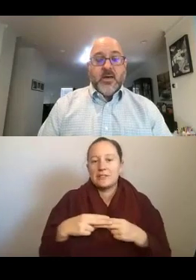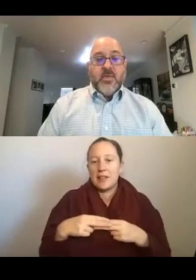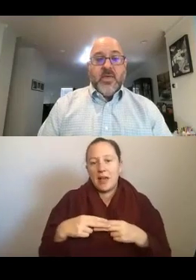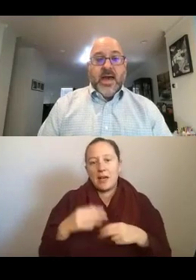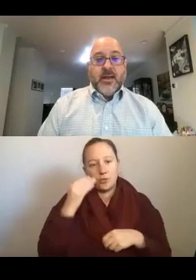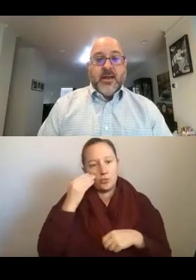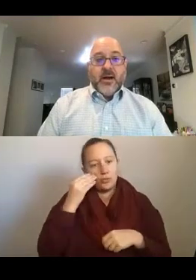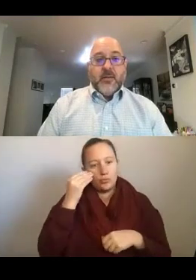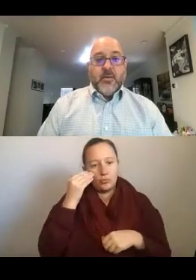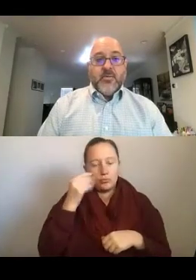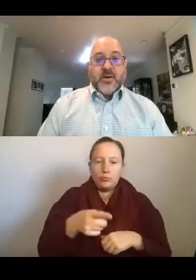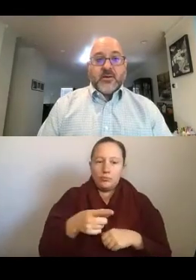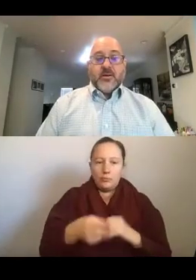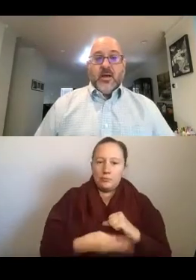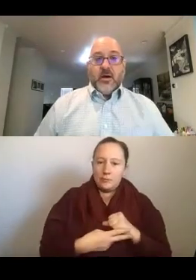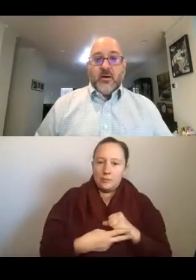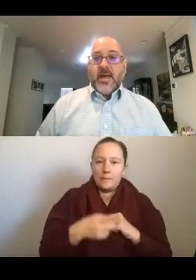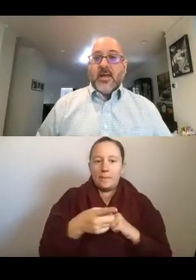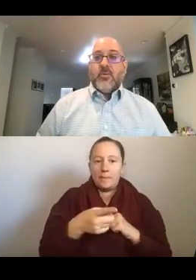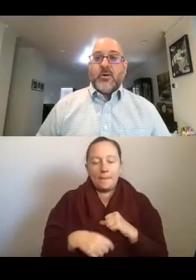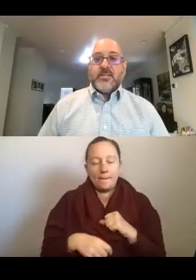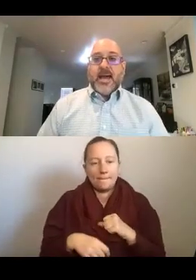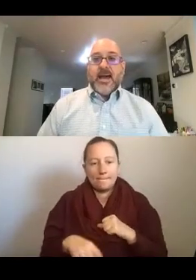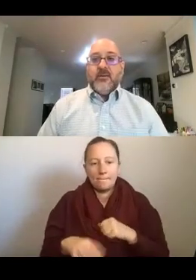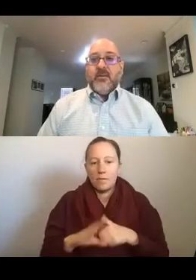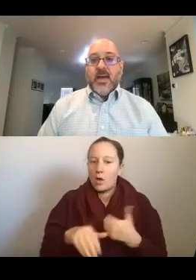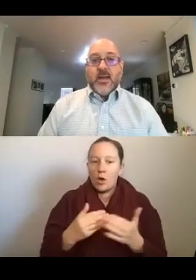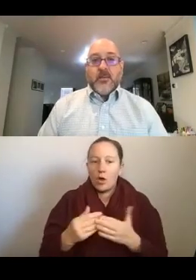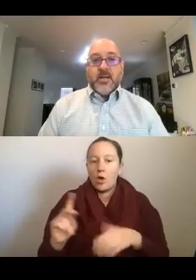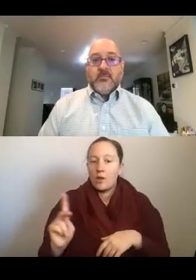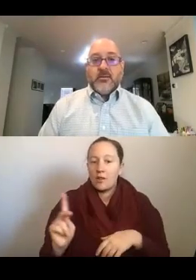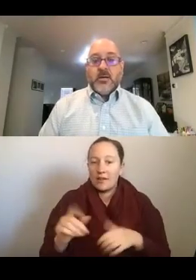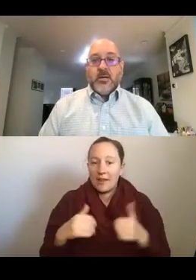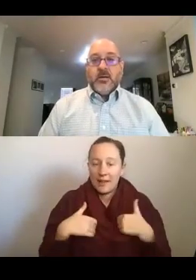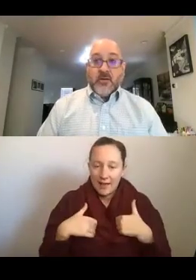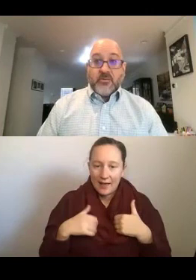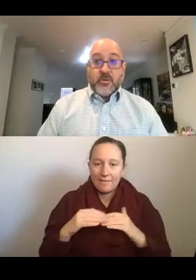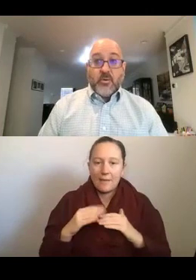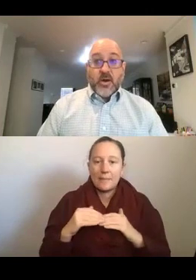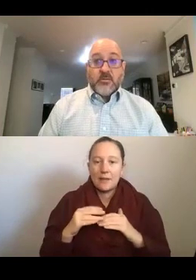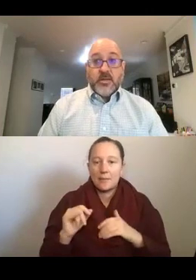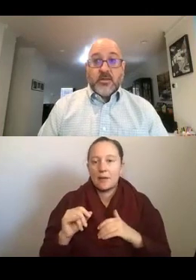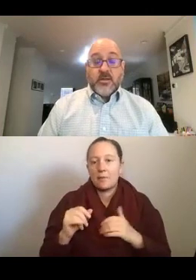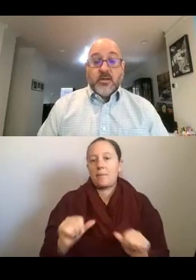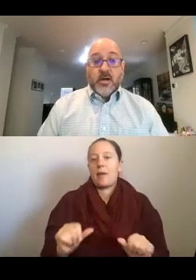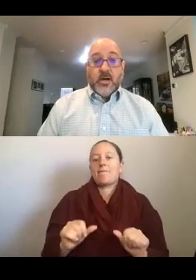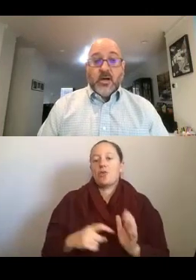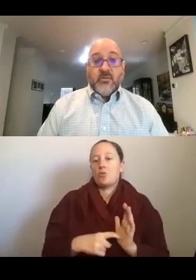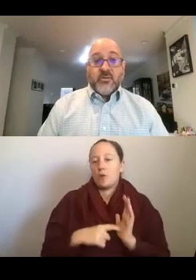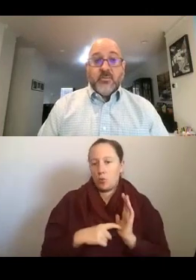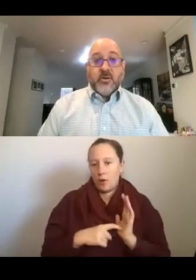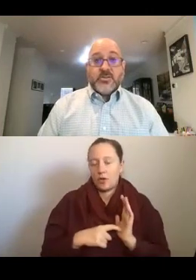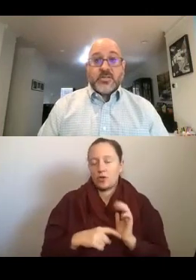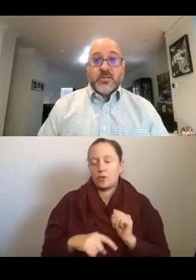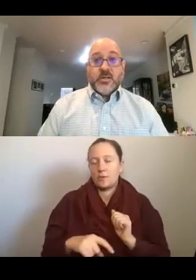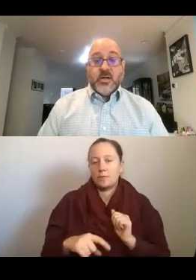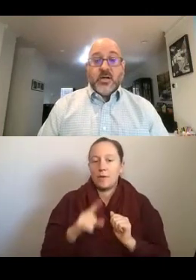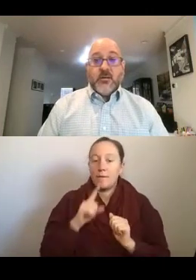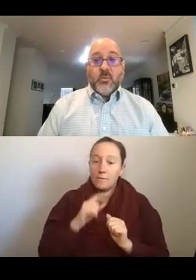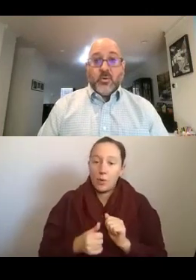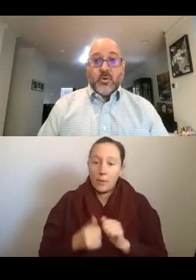mind, that all K awards have a minimum effort requirement for